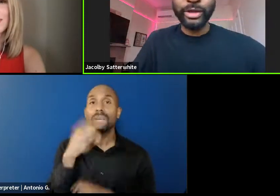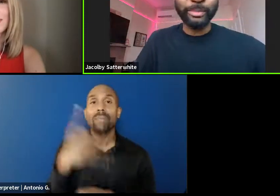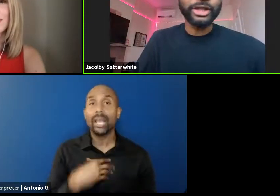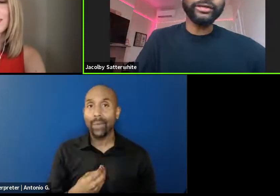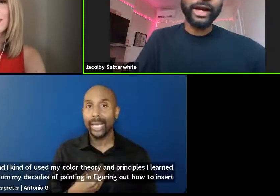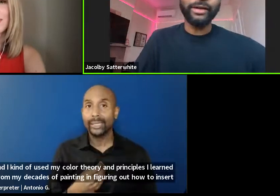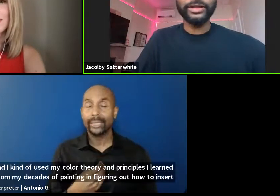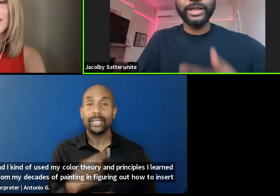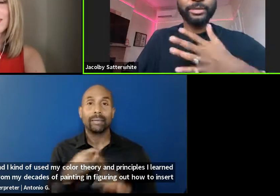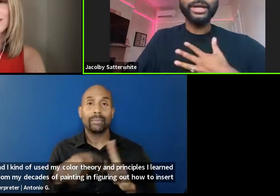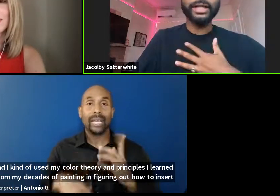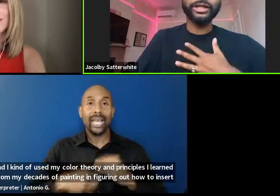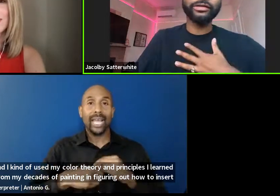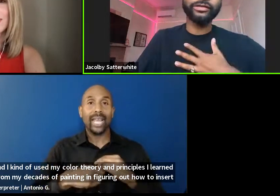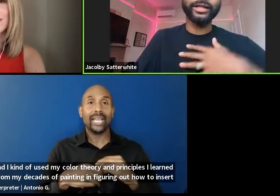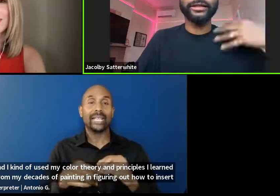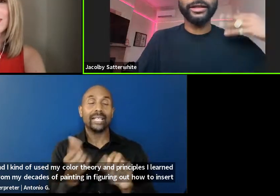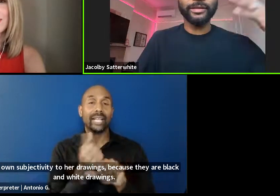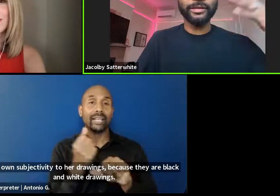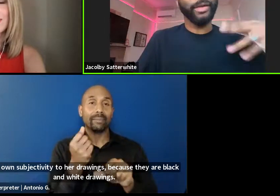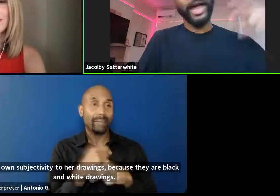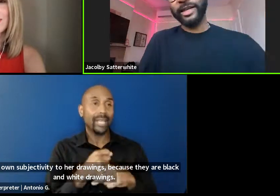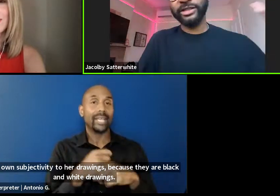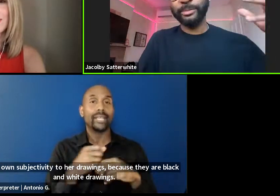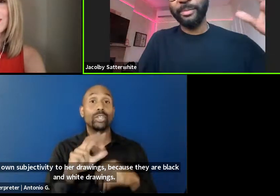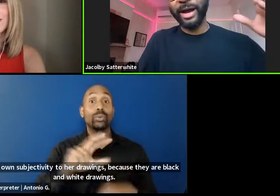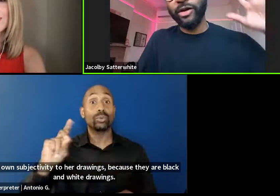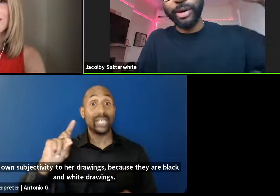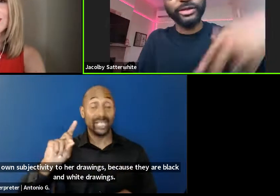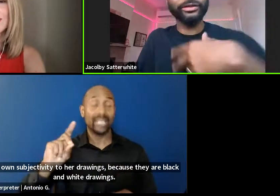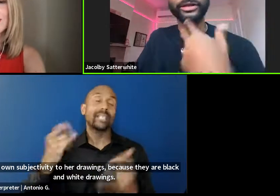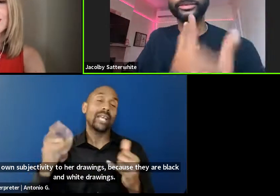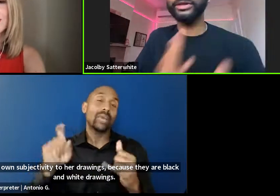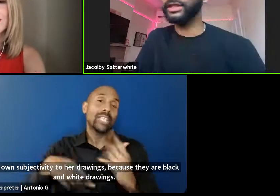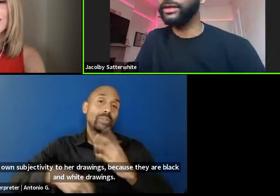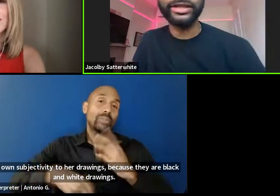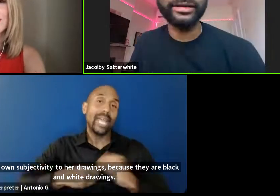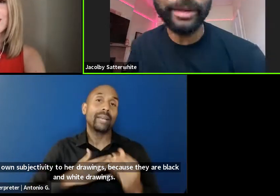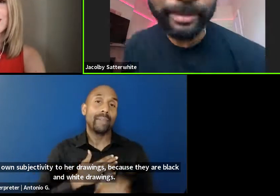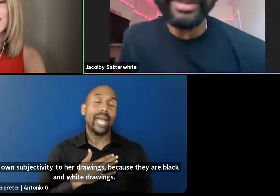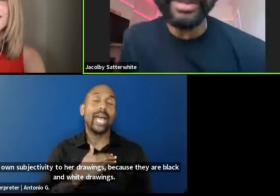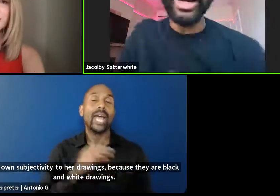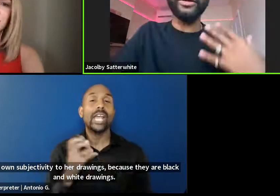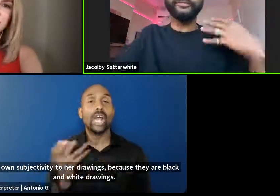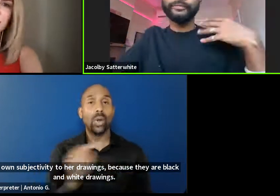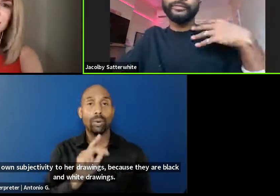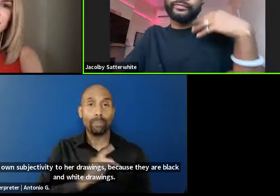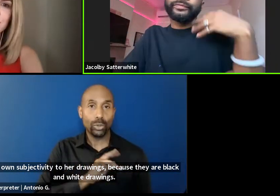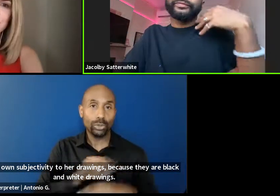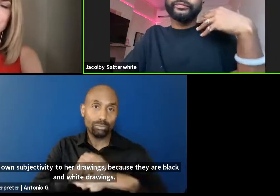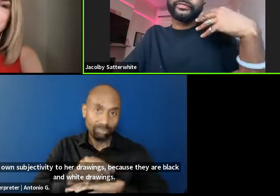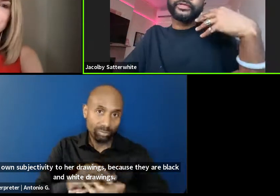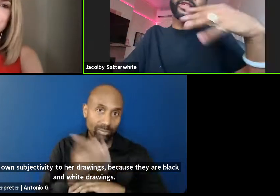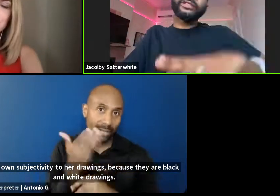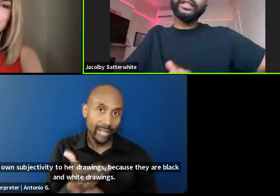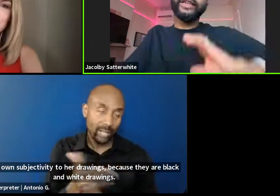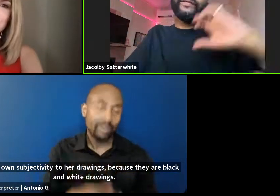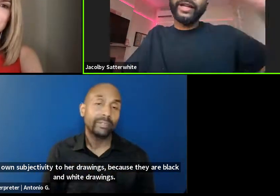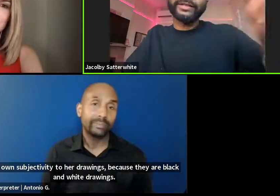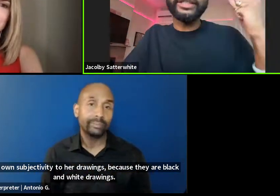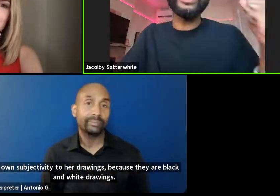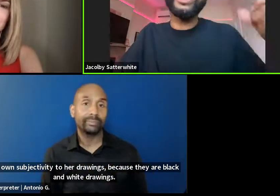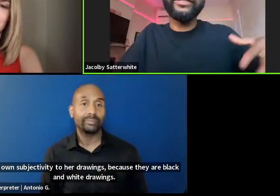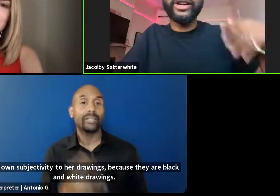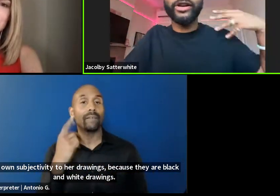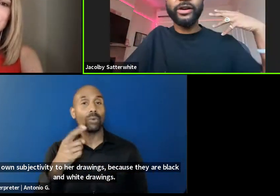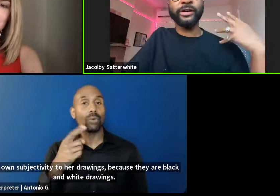be three-dimensional, now it's up to me to create my own personal subjectivities to them, my own, to